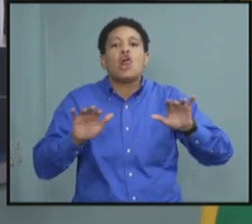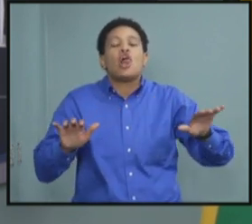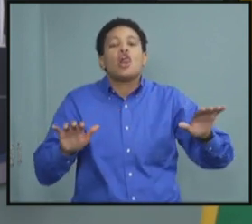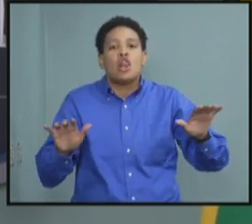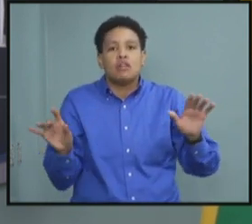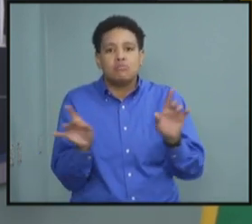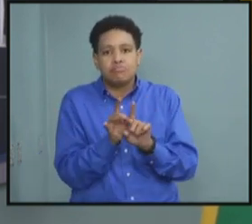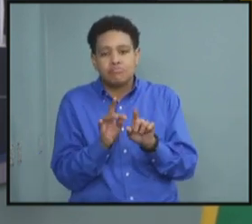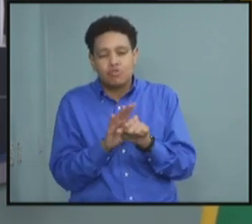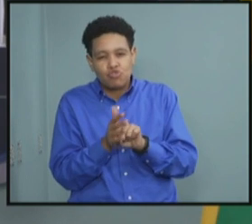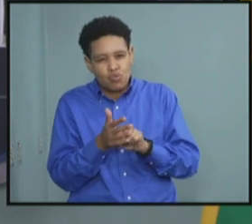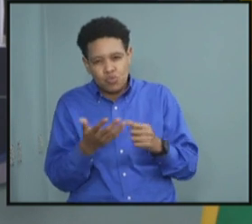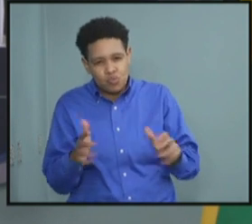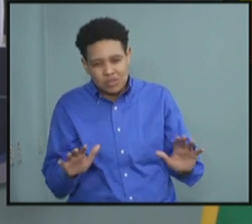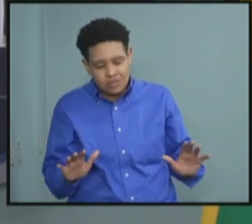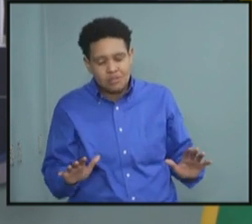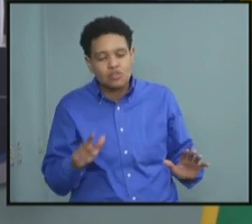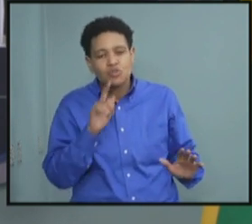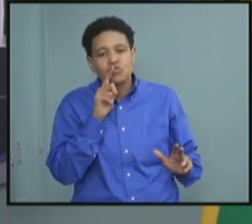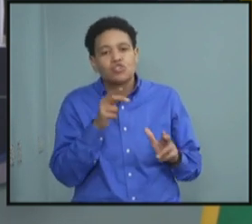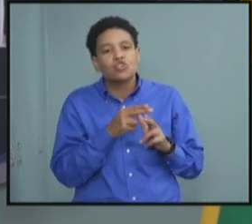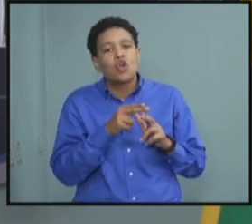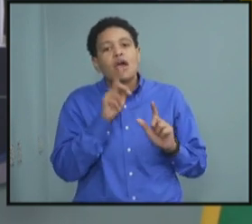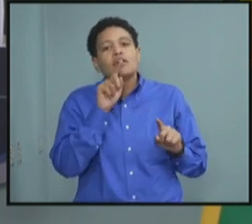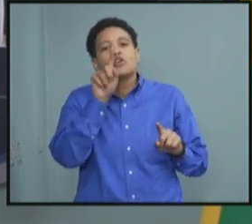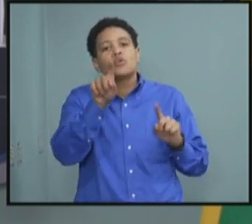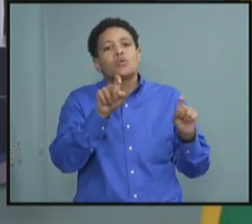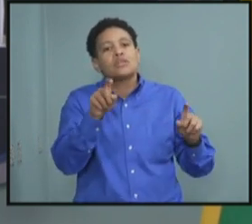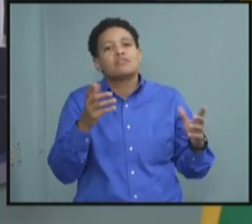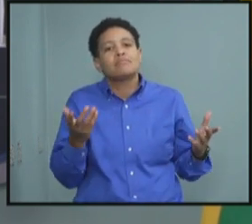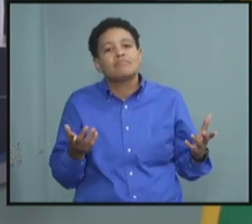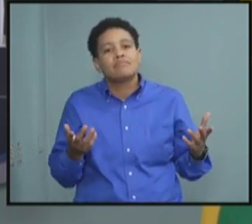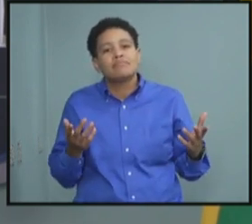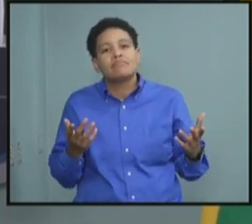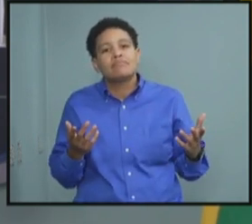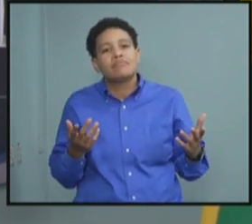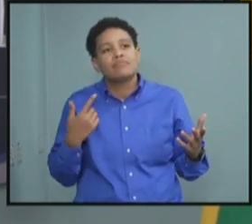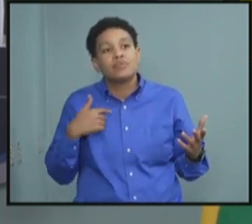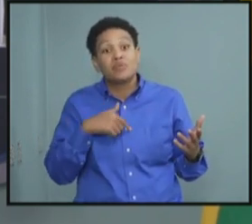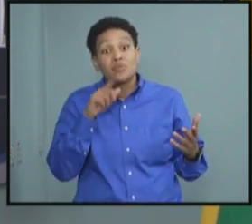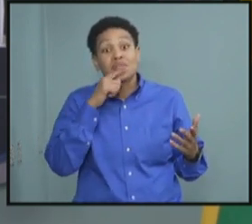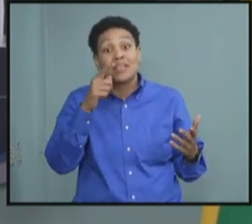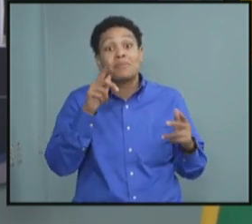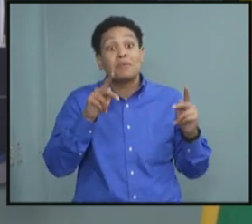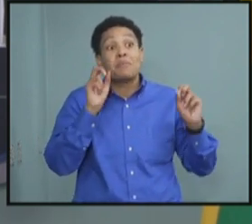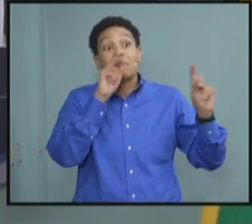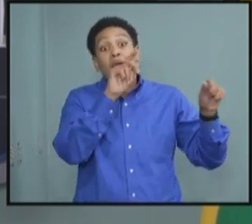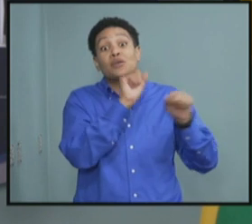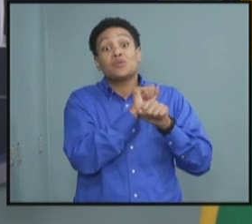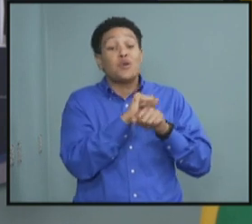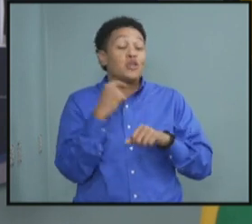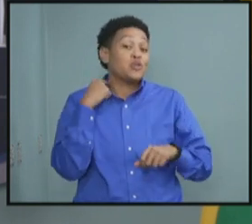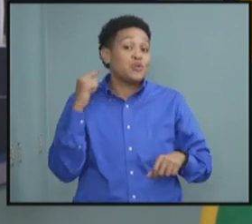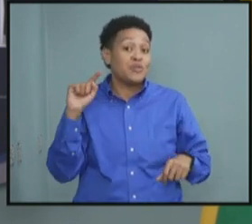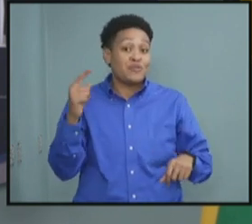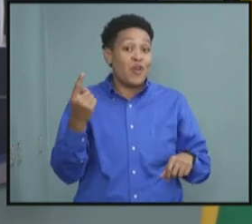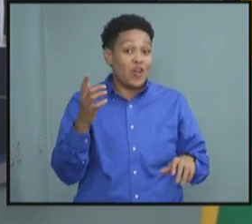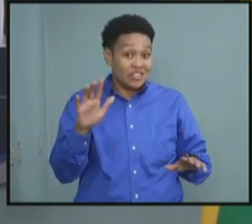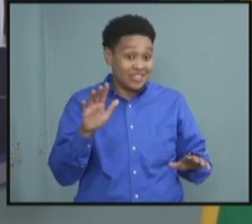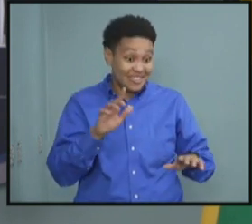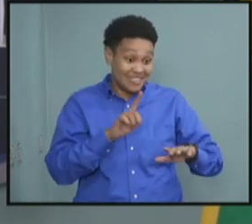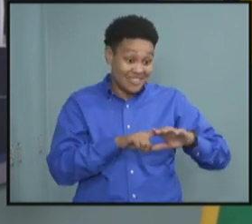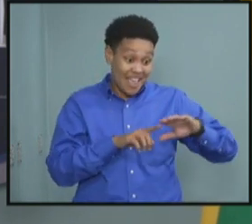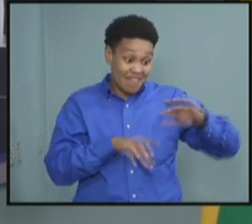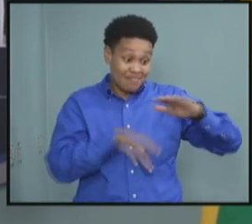transmission of the disease. So the short answer to your question is, even though we are saying to people go back to work, the